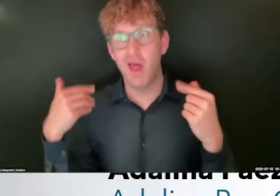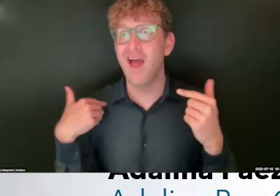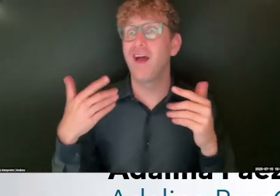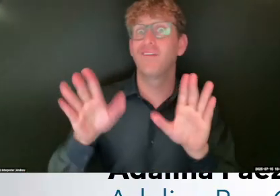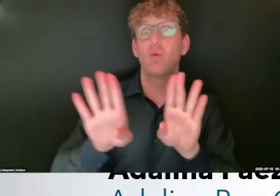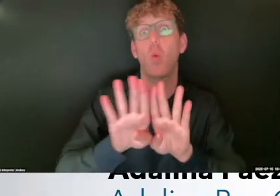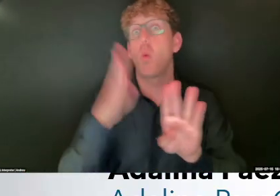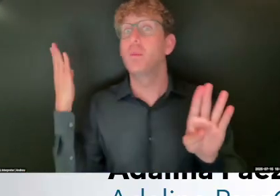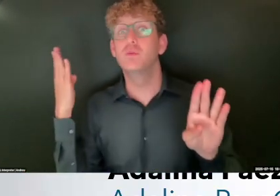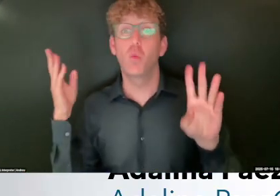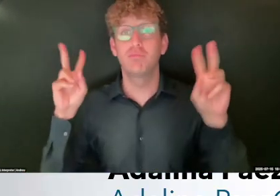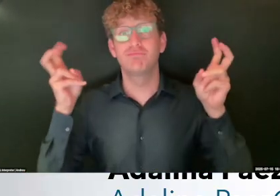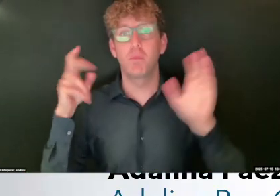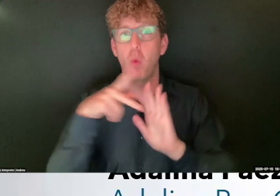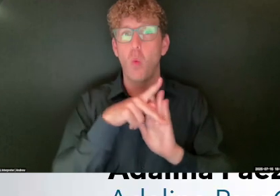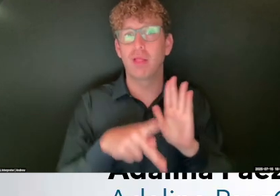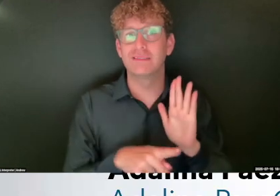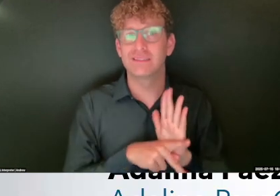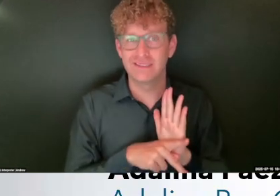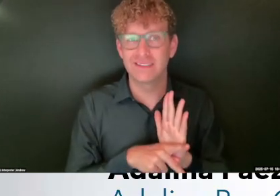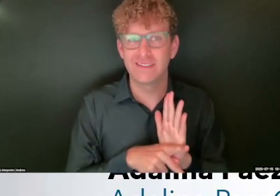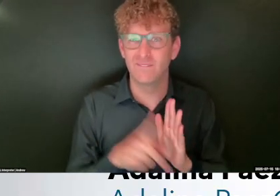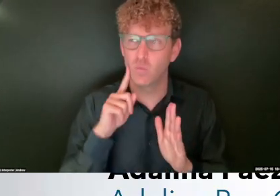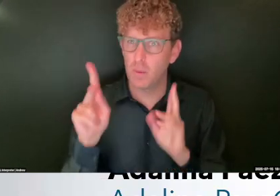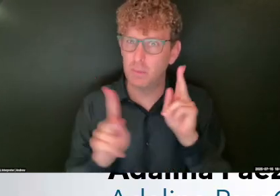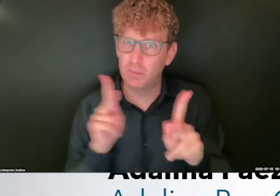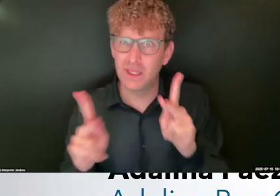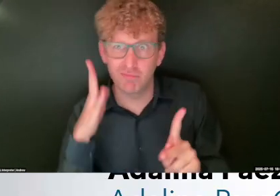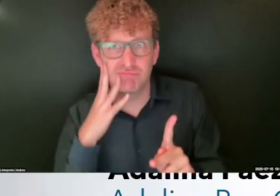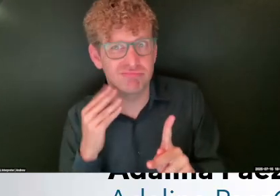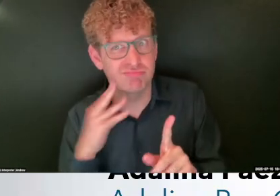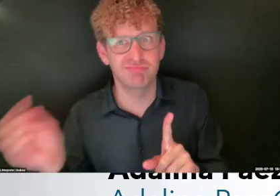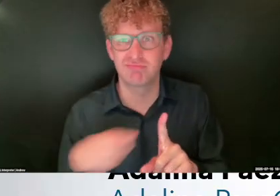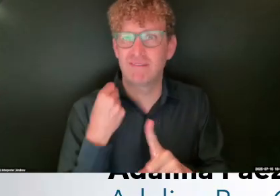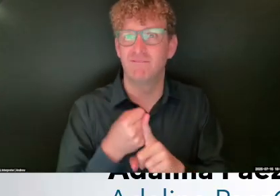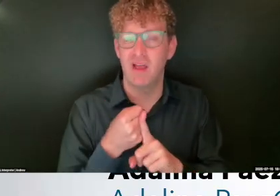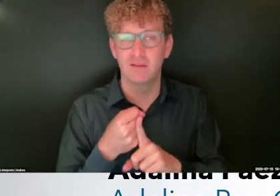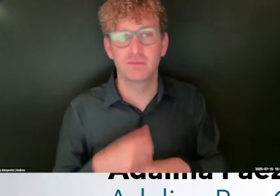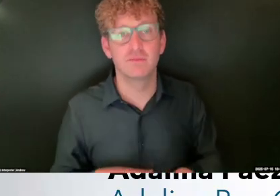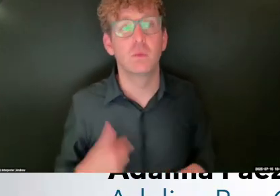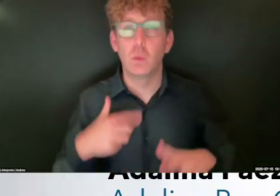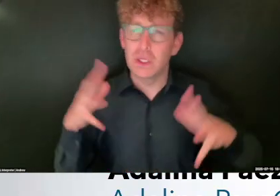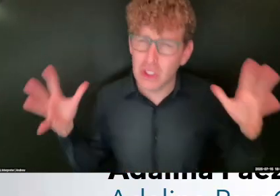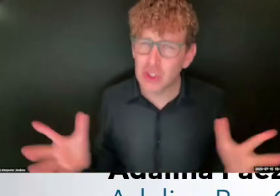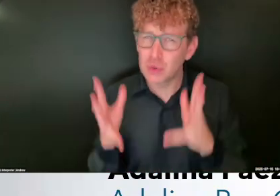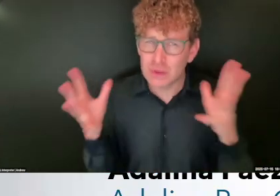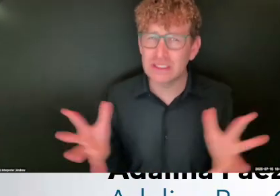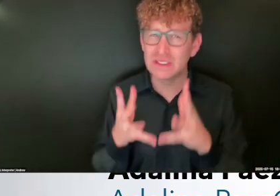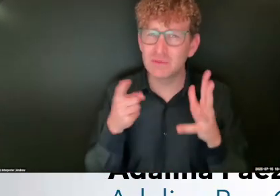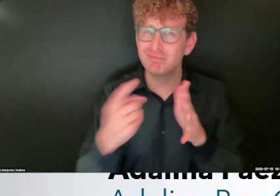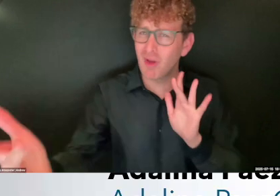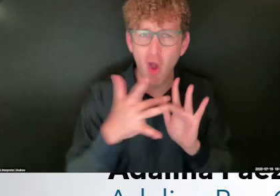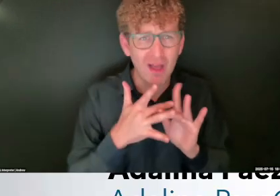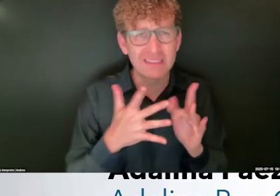those that are most affected by our incentive projects. We encourage you to contact us if you would like to meet with staff